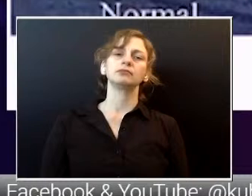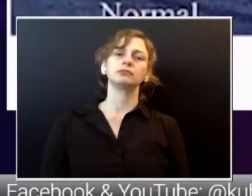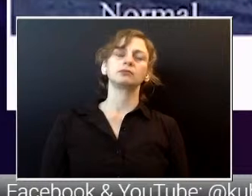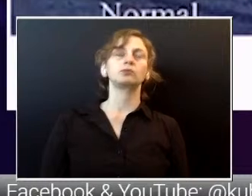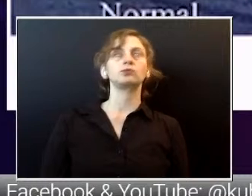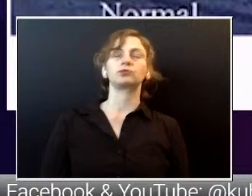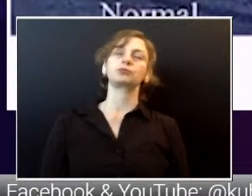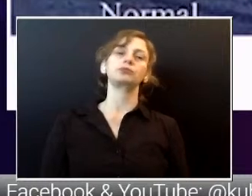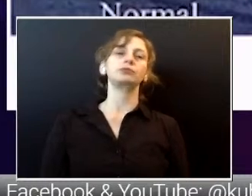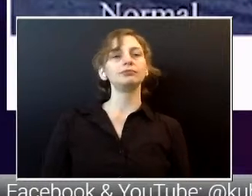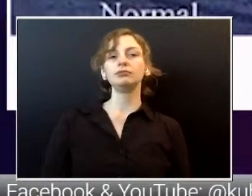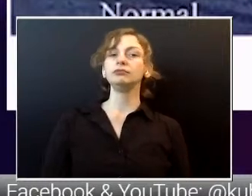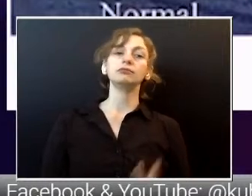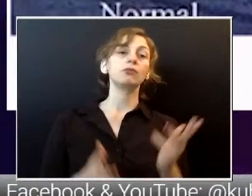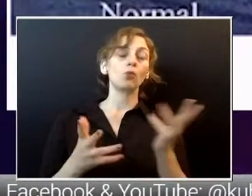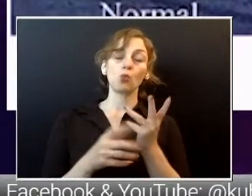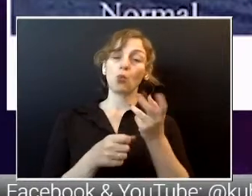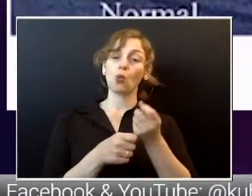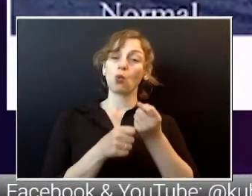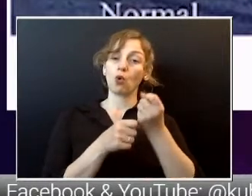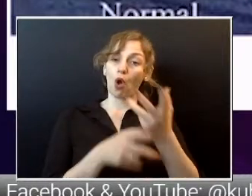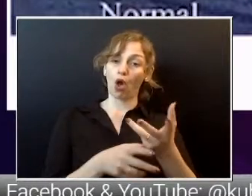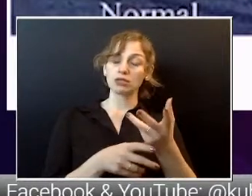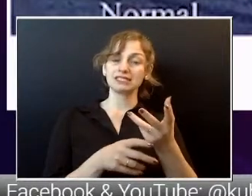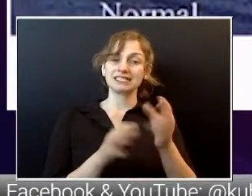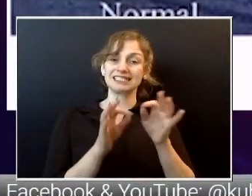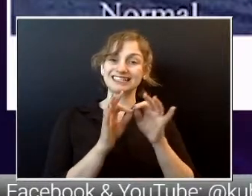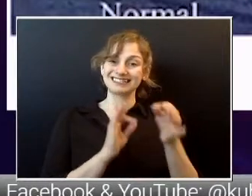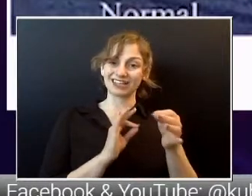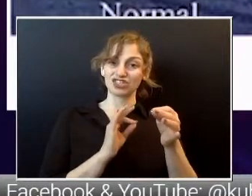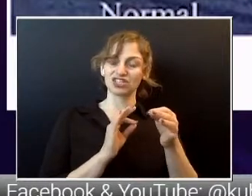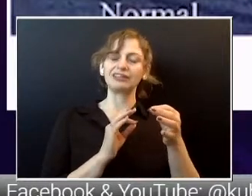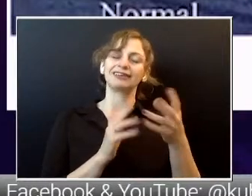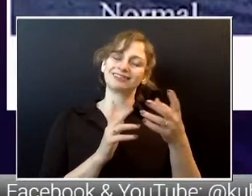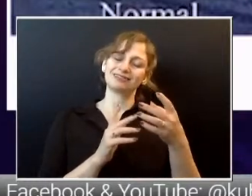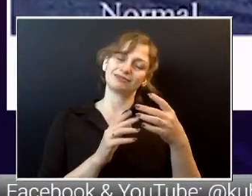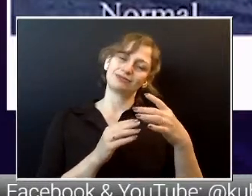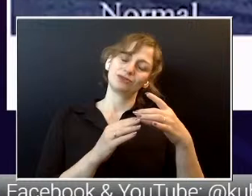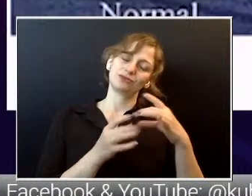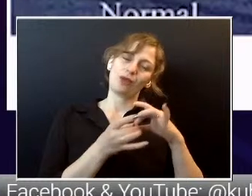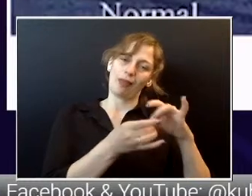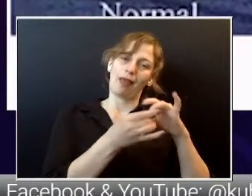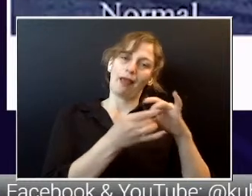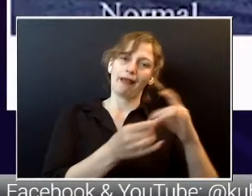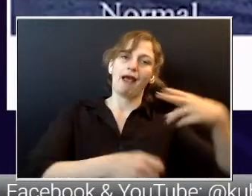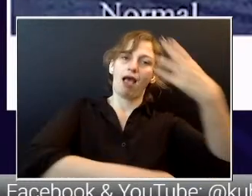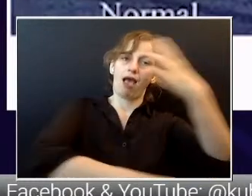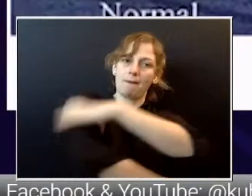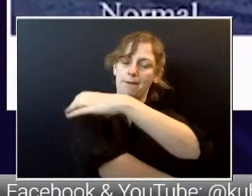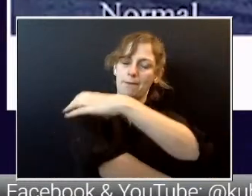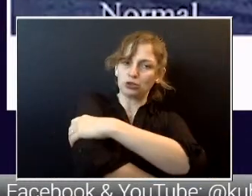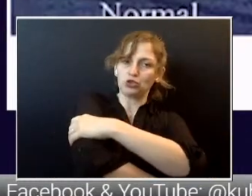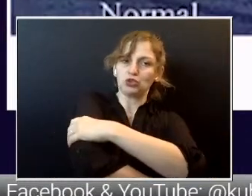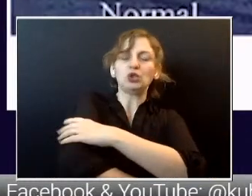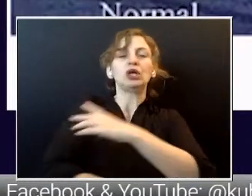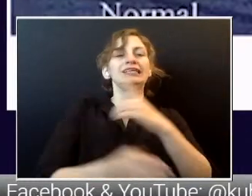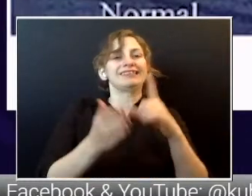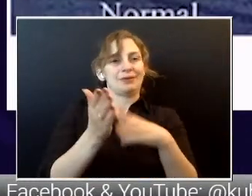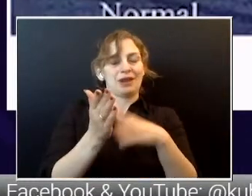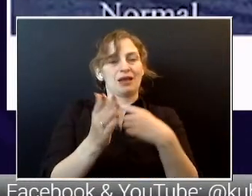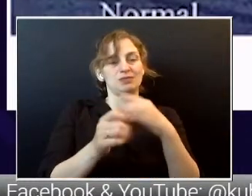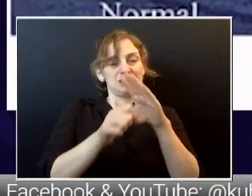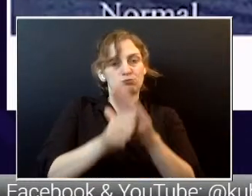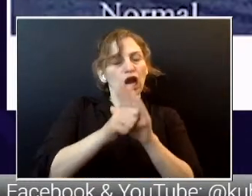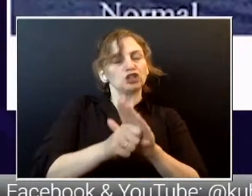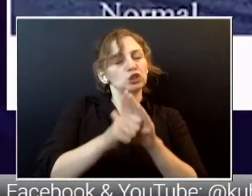thing that causes a dissection, as I said, it's related to high blood pressure. And the pressure sometimes is so high that it